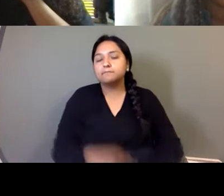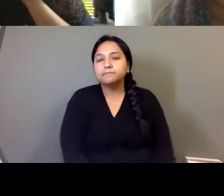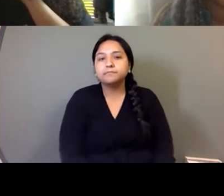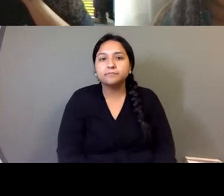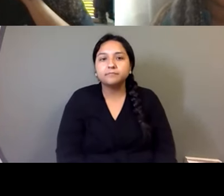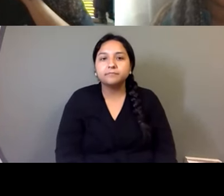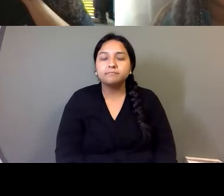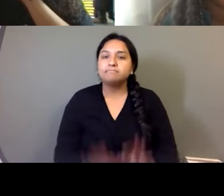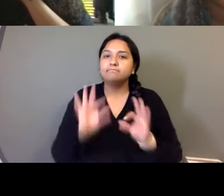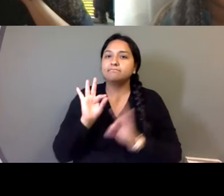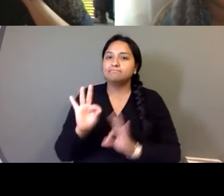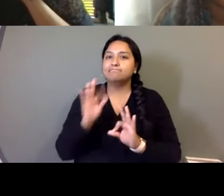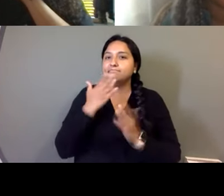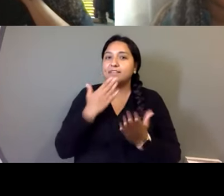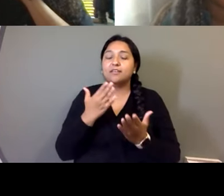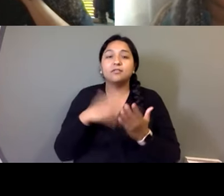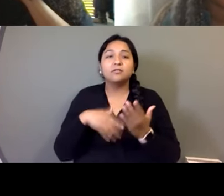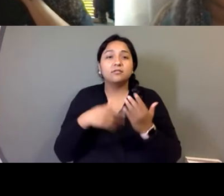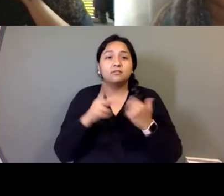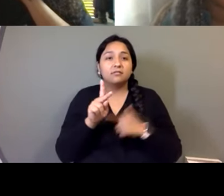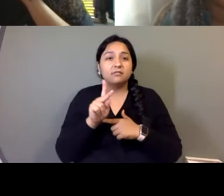Thanks. Kaya, do you want to add anything?